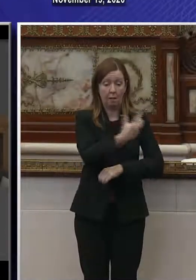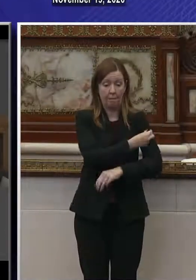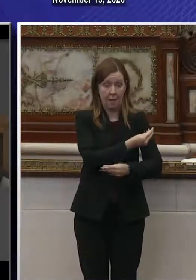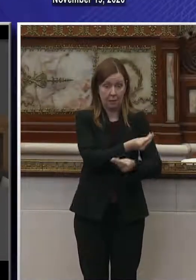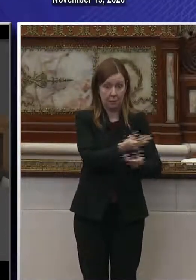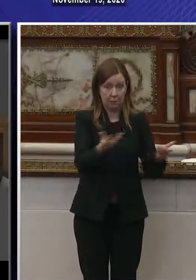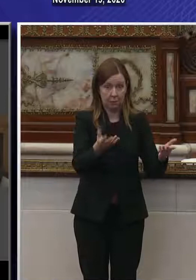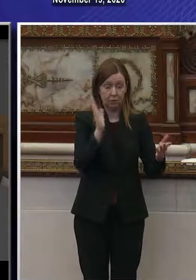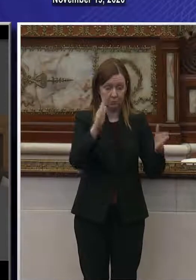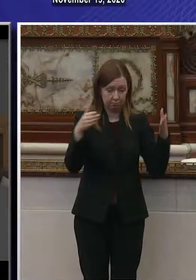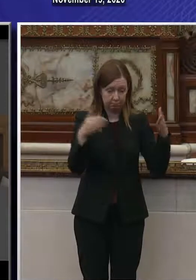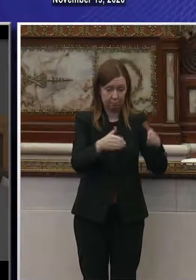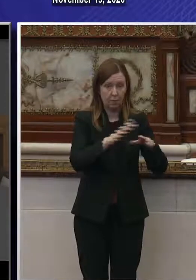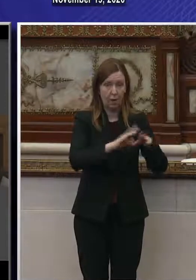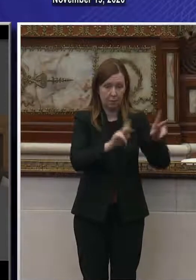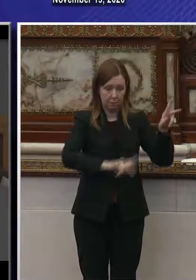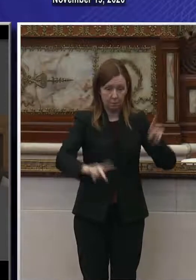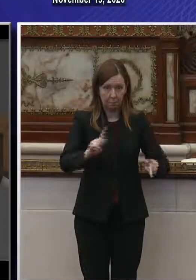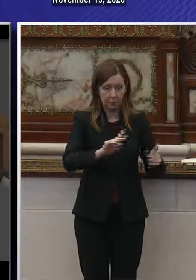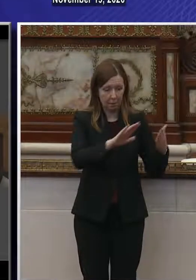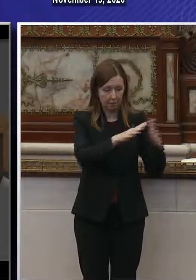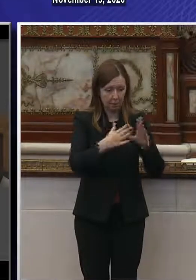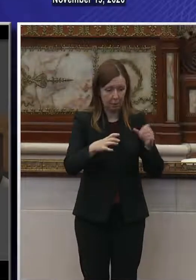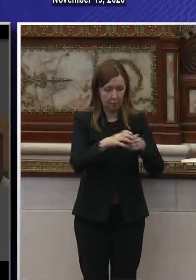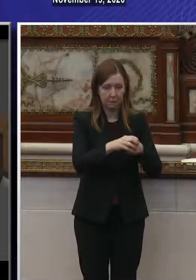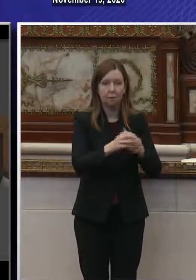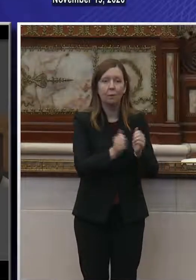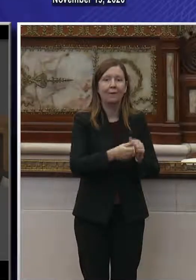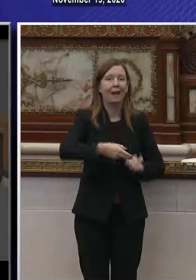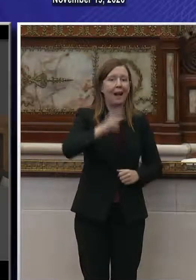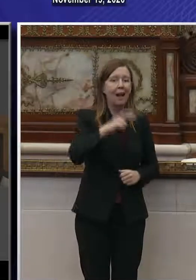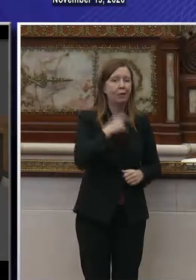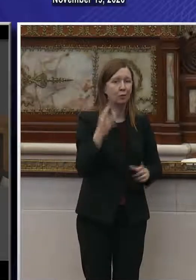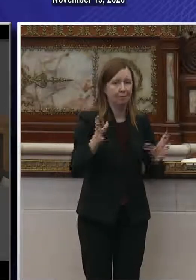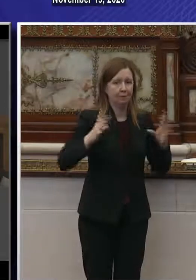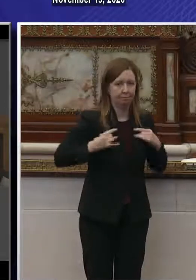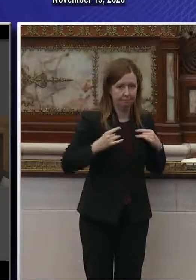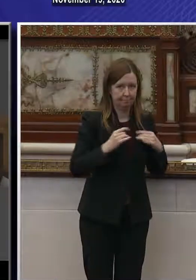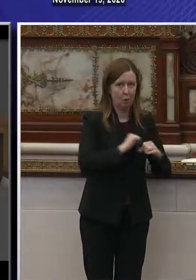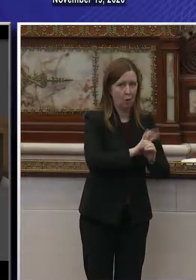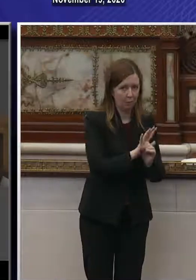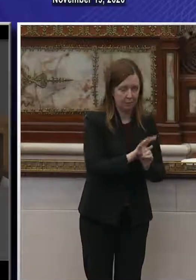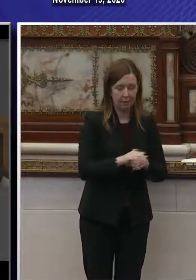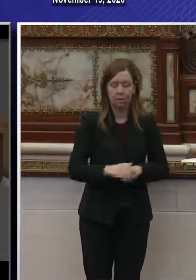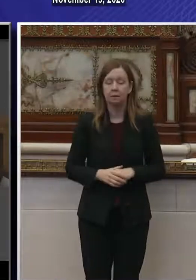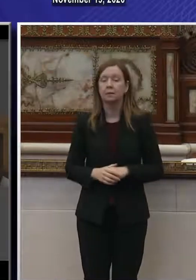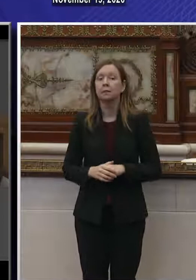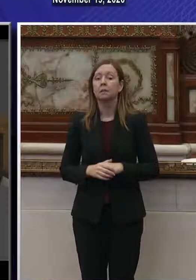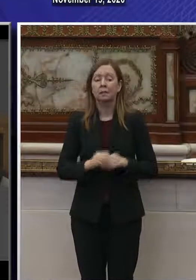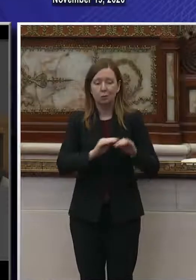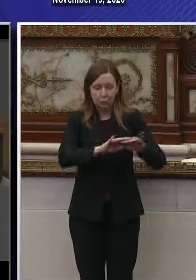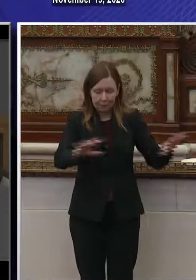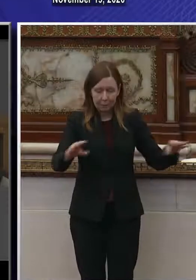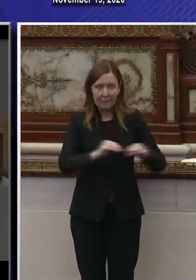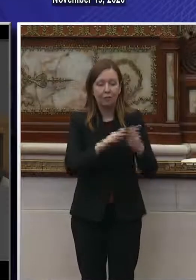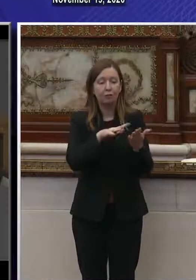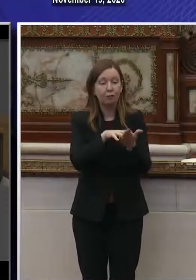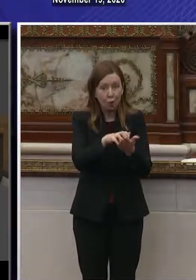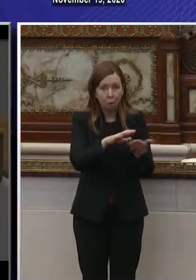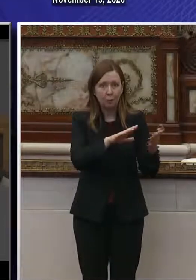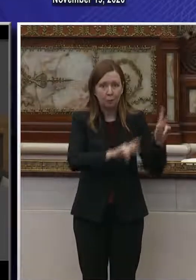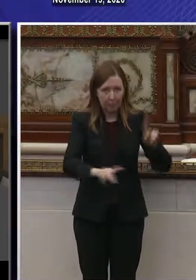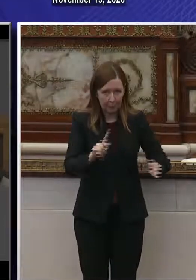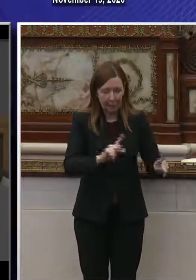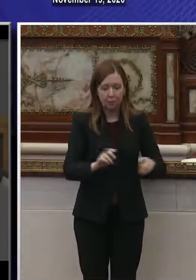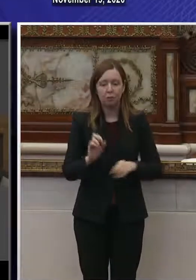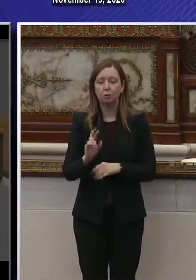administration will concentrate on populations at high risk of acquiring infection, transmitting infection to vulnerable populations, or